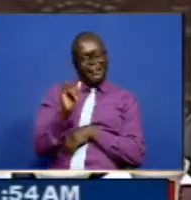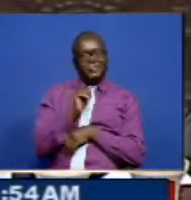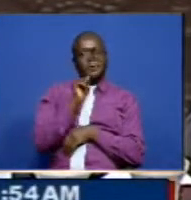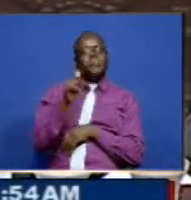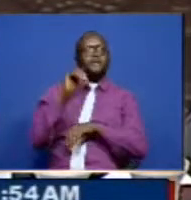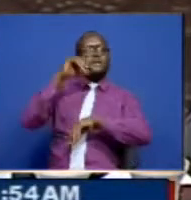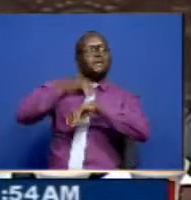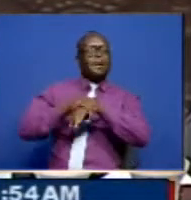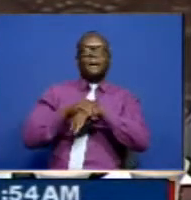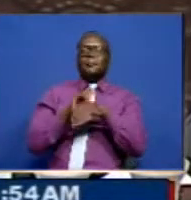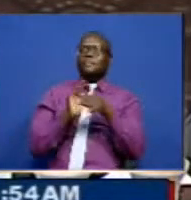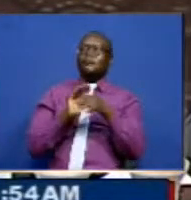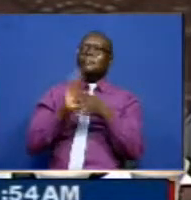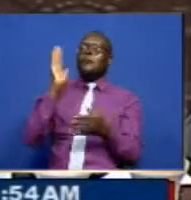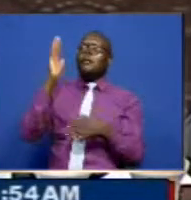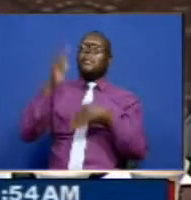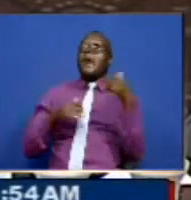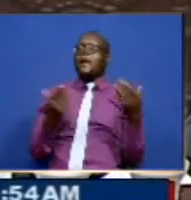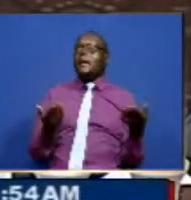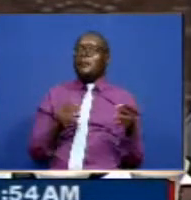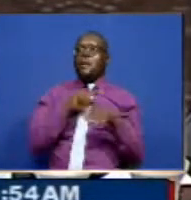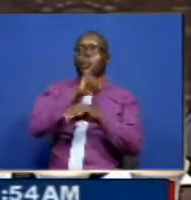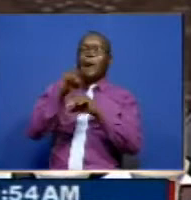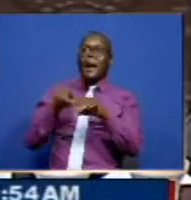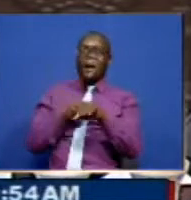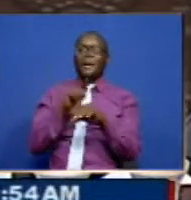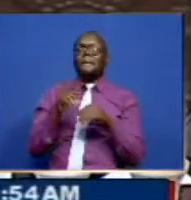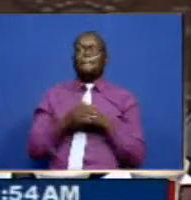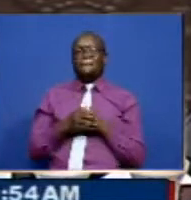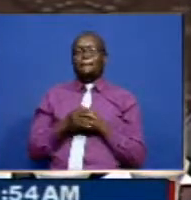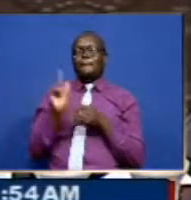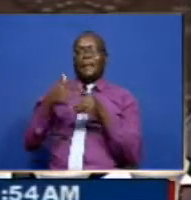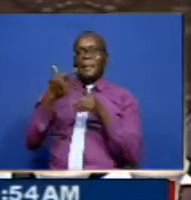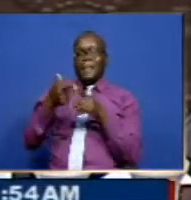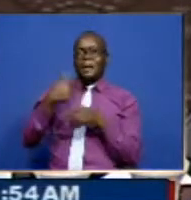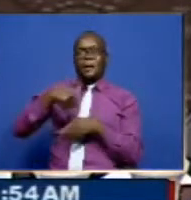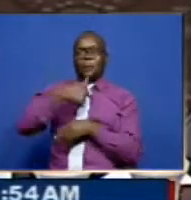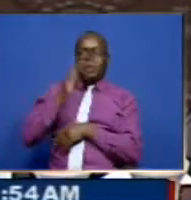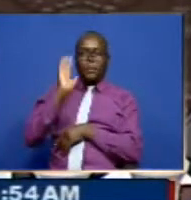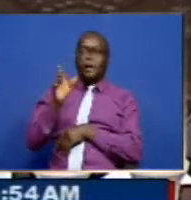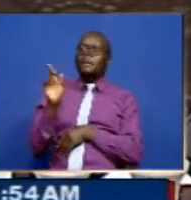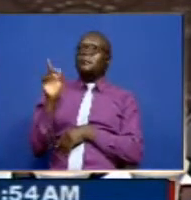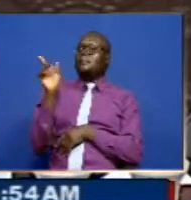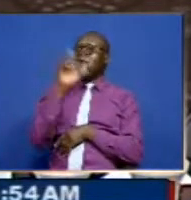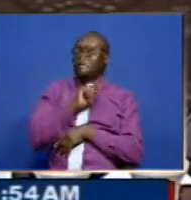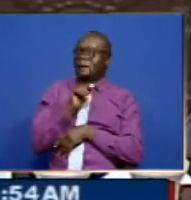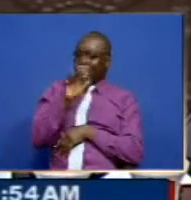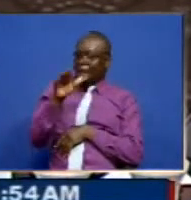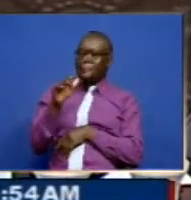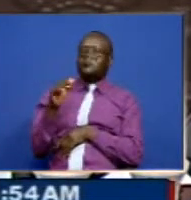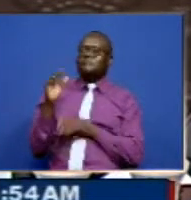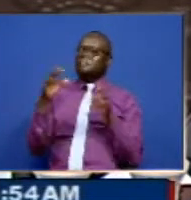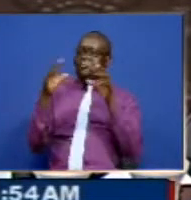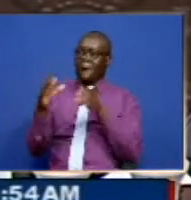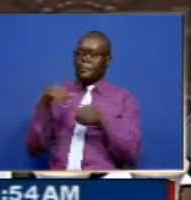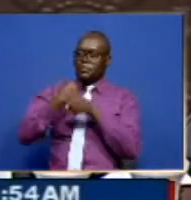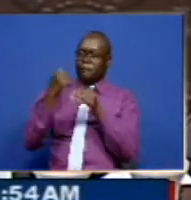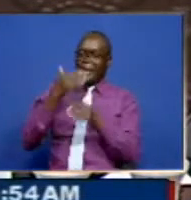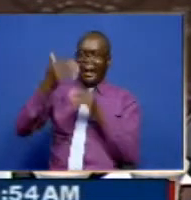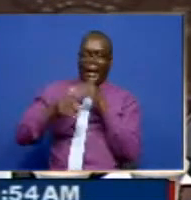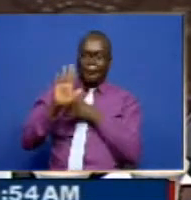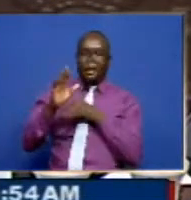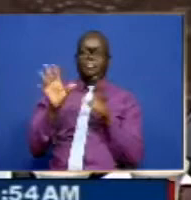take anything more than an hour. Then we'll allow parties to make their concluding